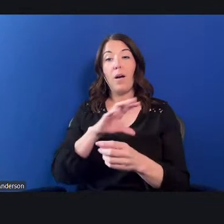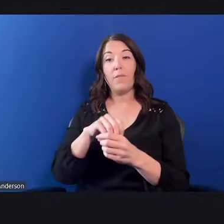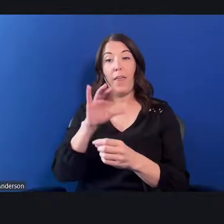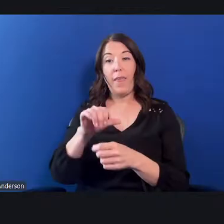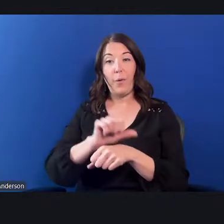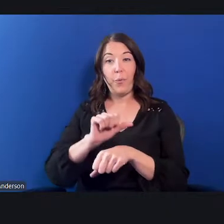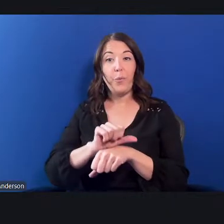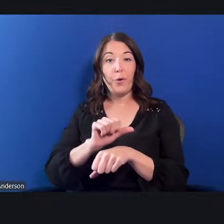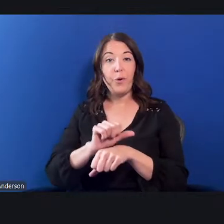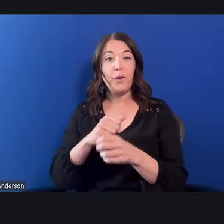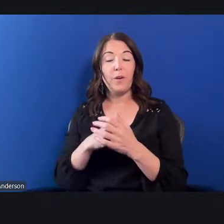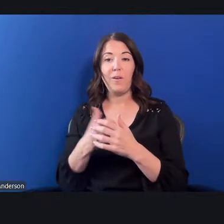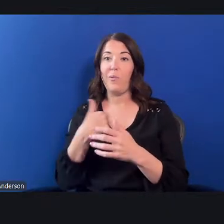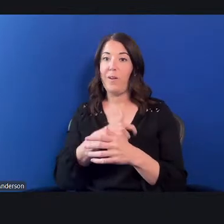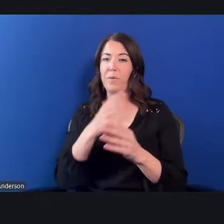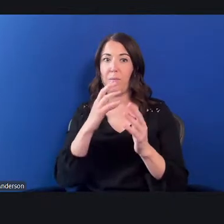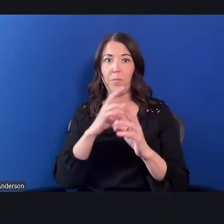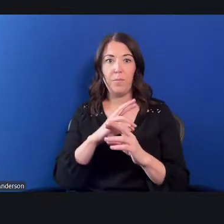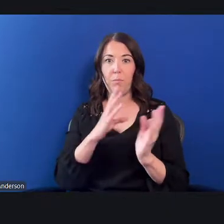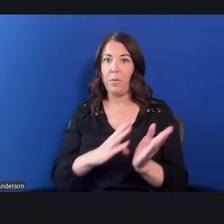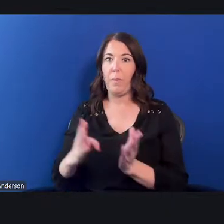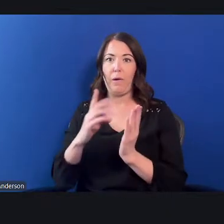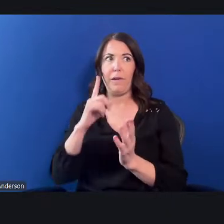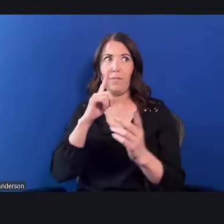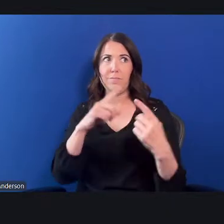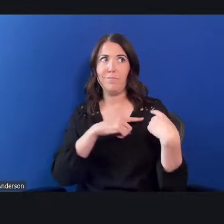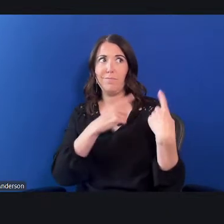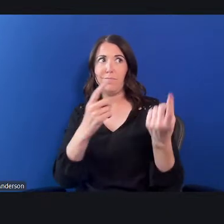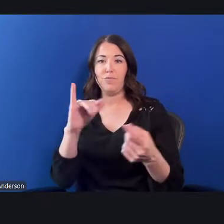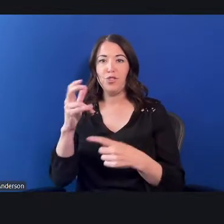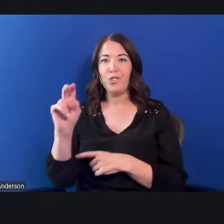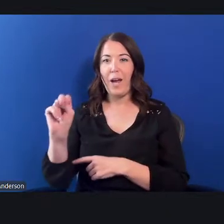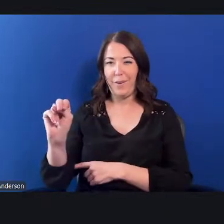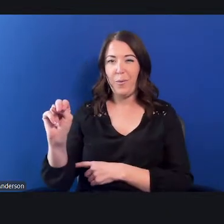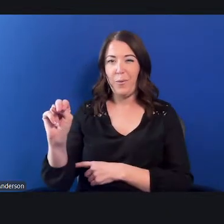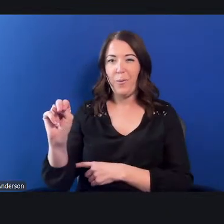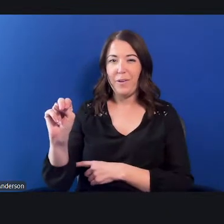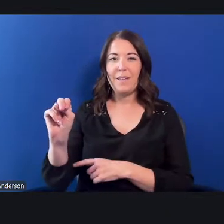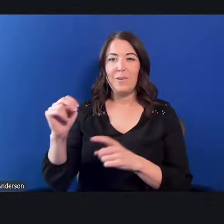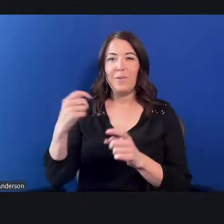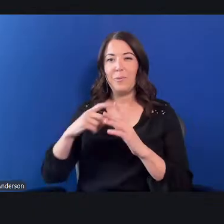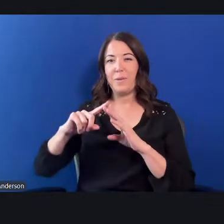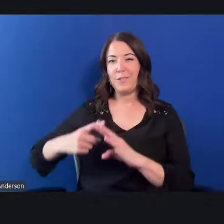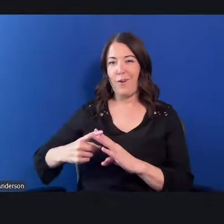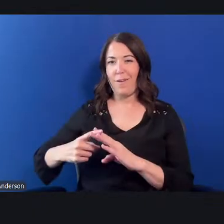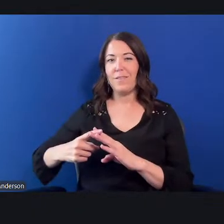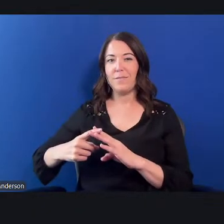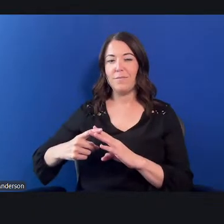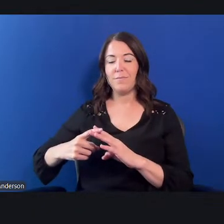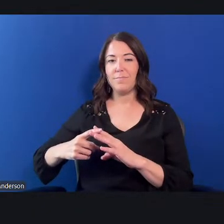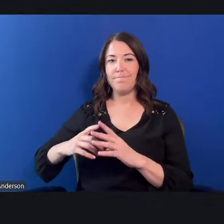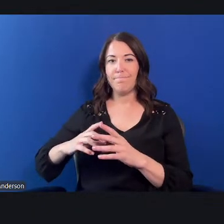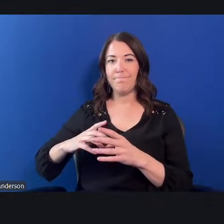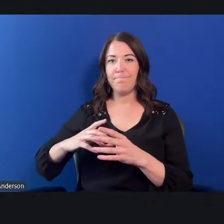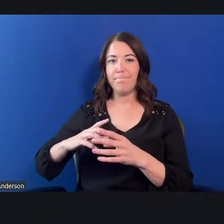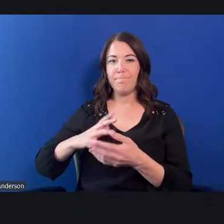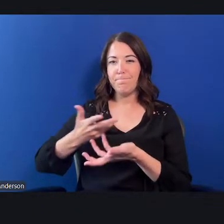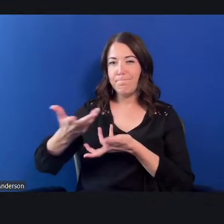preparing for a number of months, I think really in January of this year is when we started, we engaged with